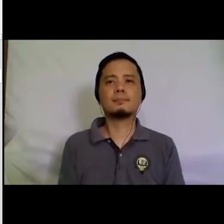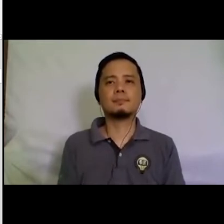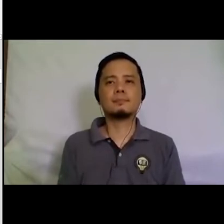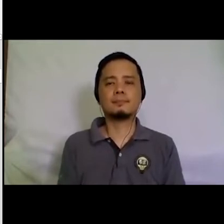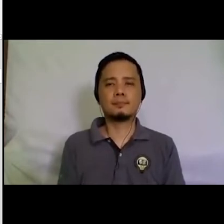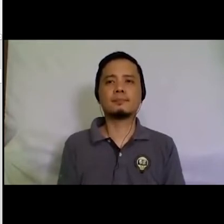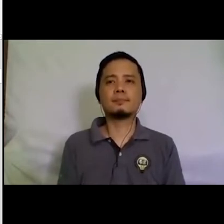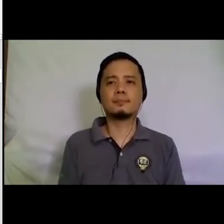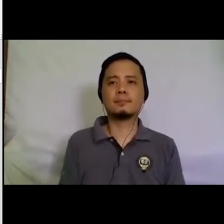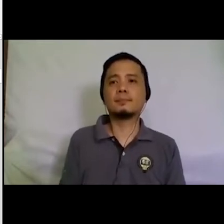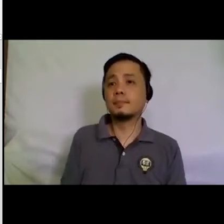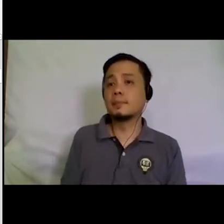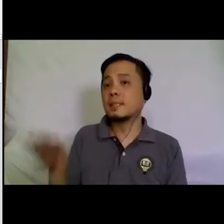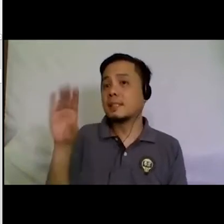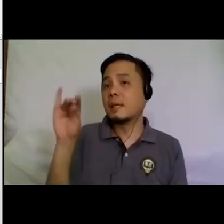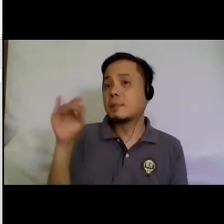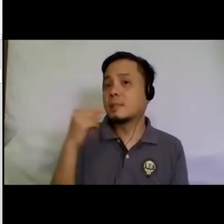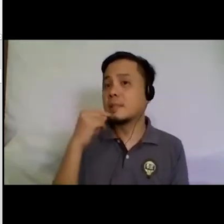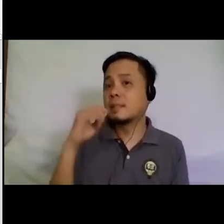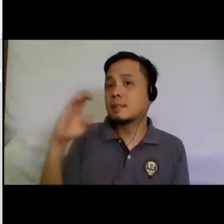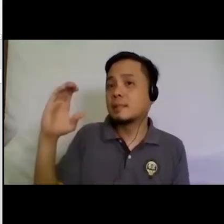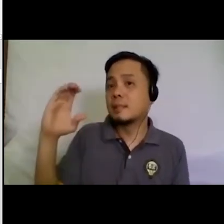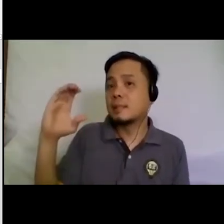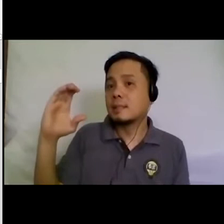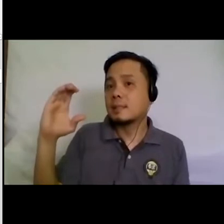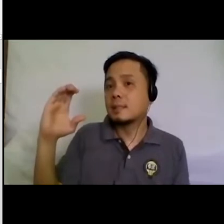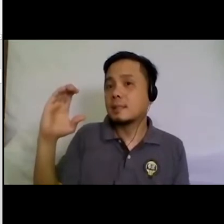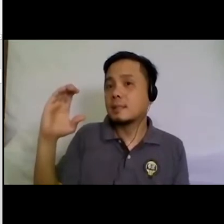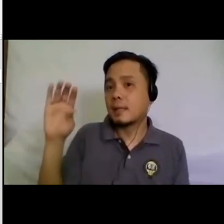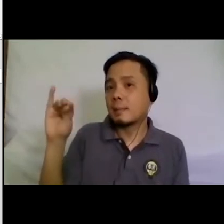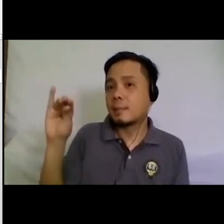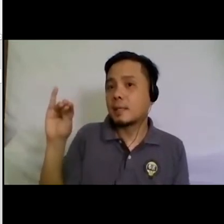Yami saying C? Yes.